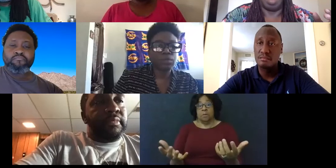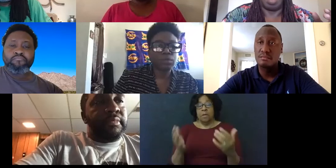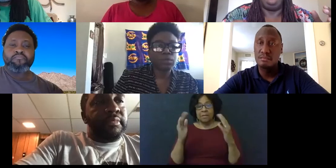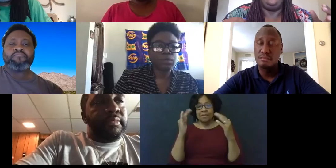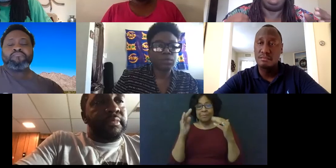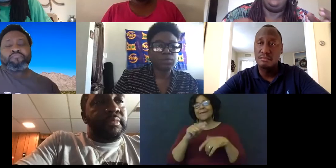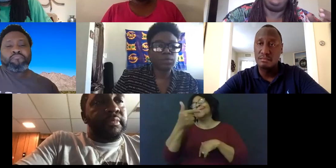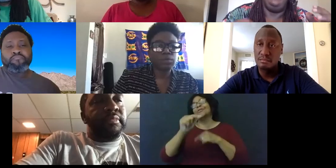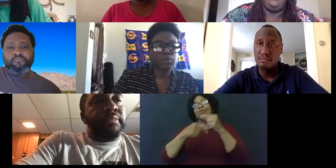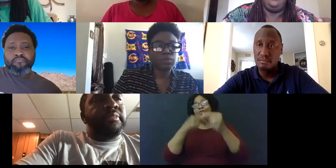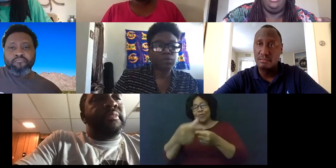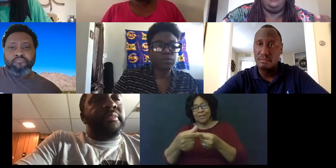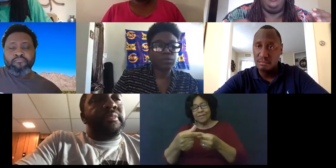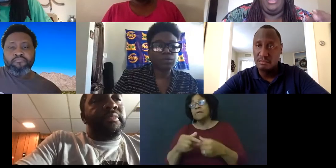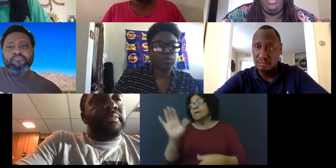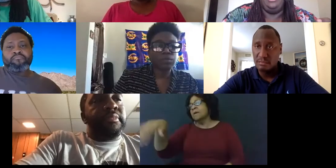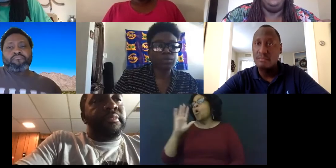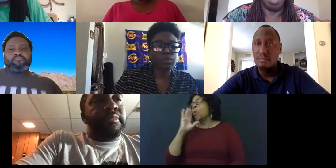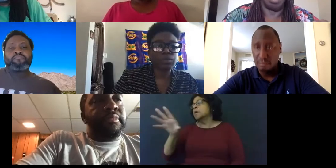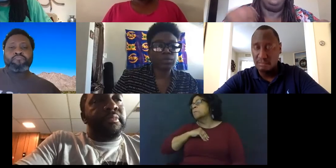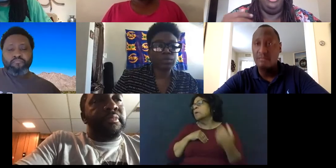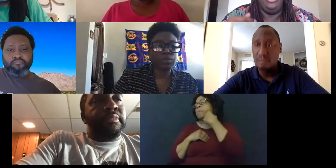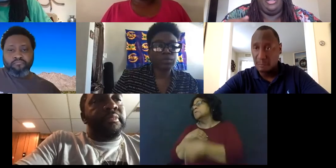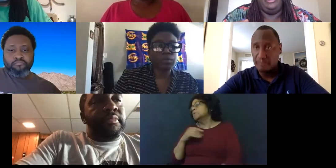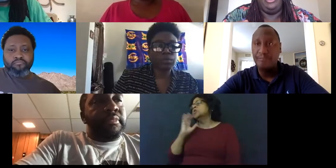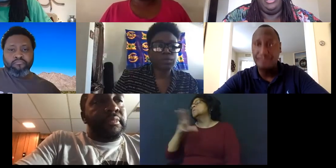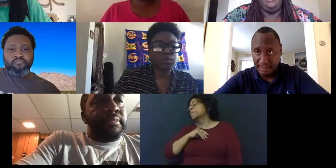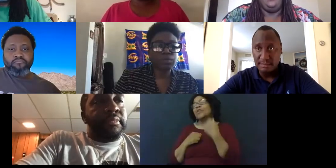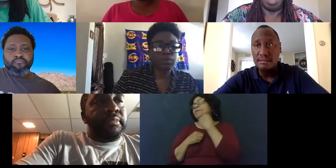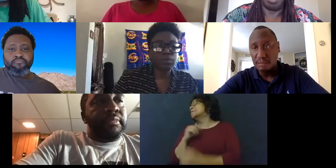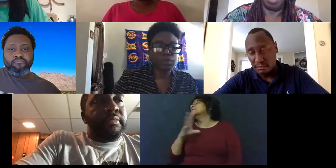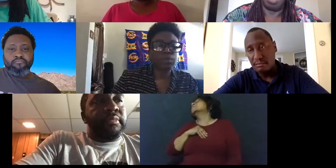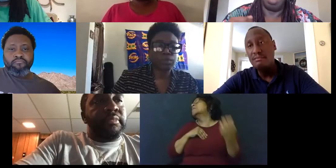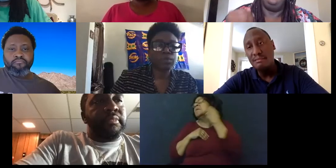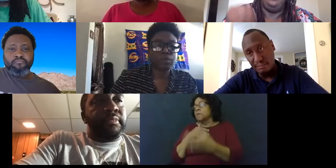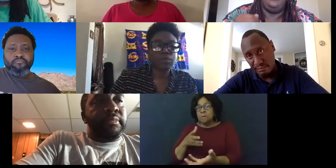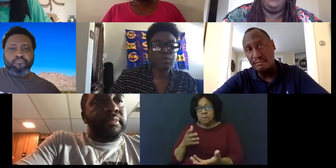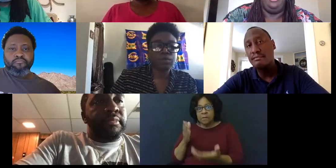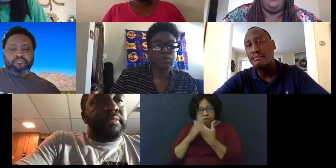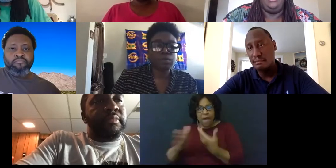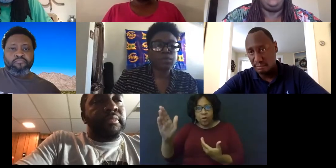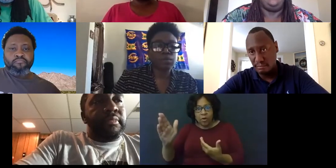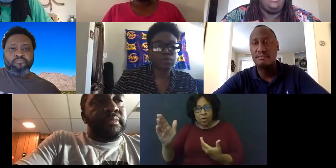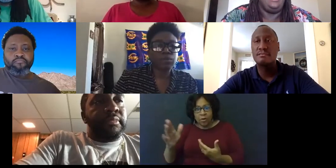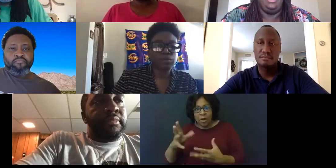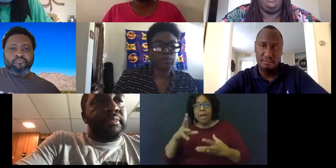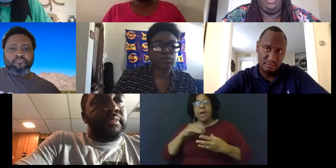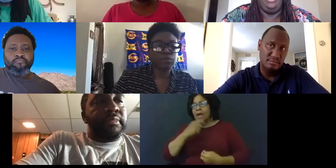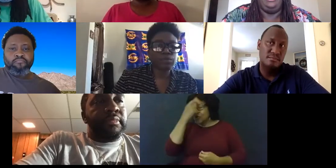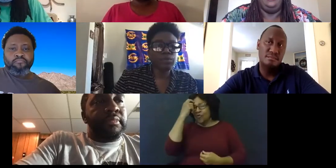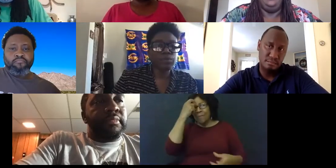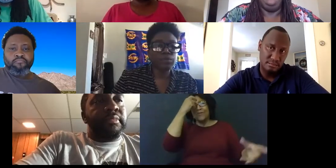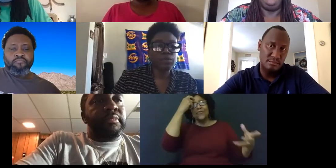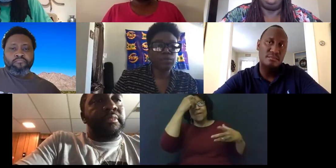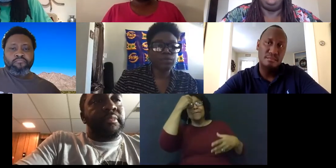next generation, teaching the next generation that it's okay to just turn the other cheek and to just absorb that trauma and not say anything about